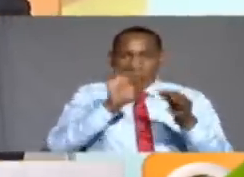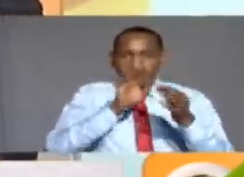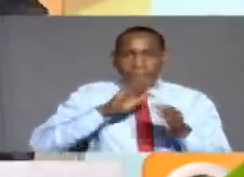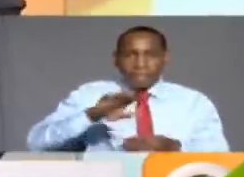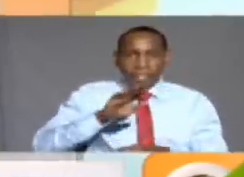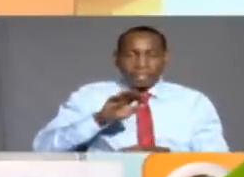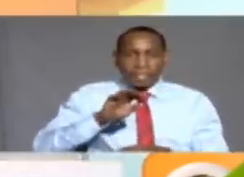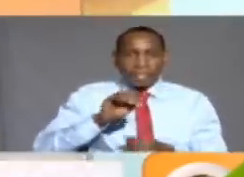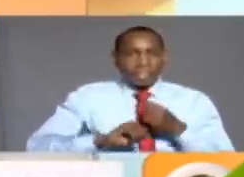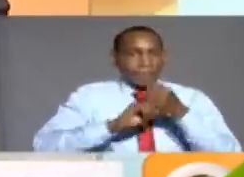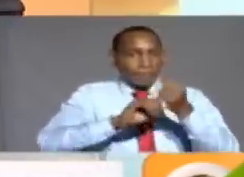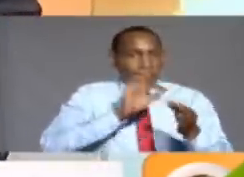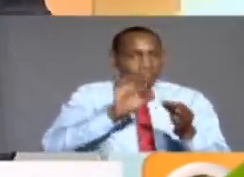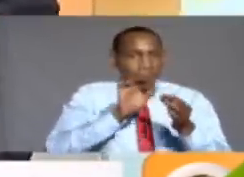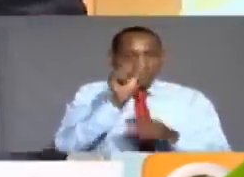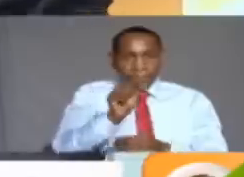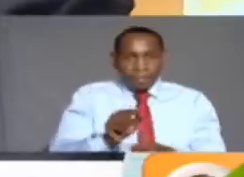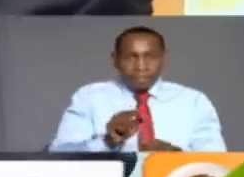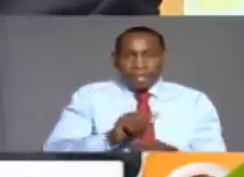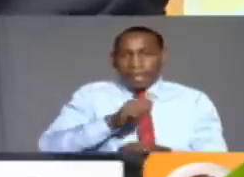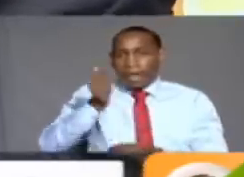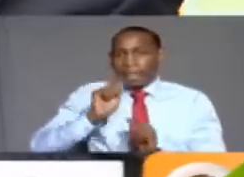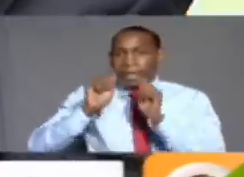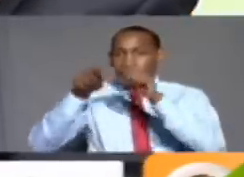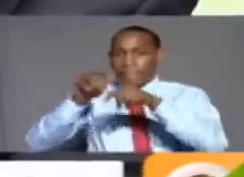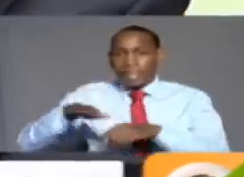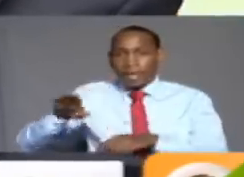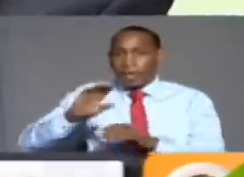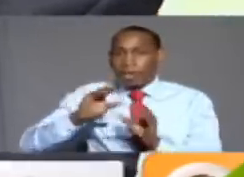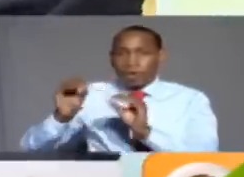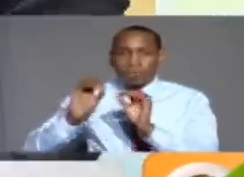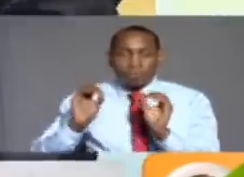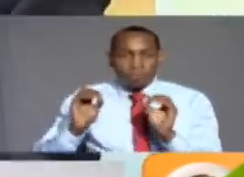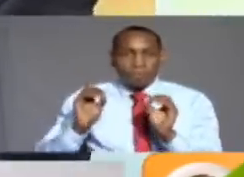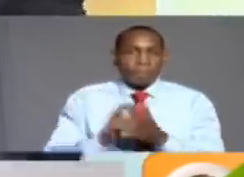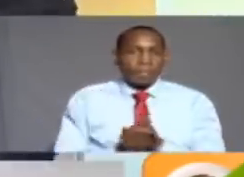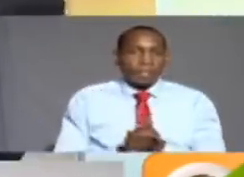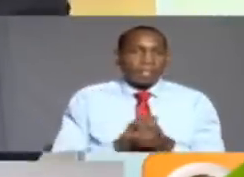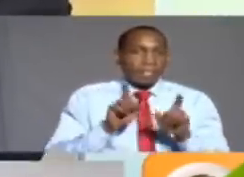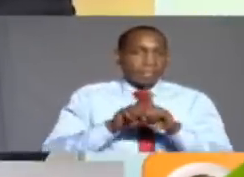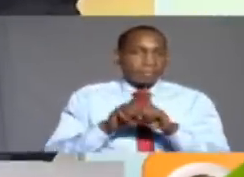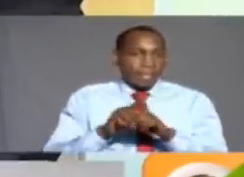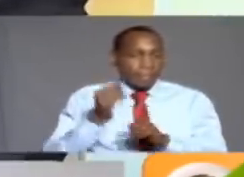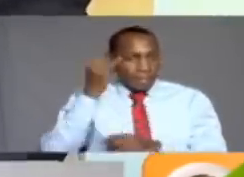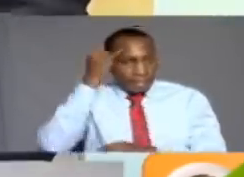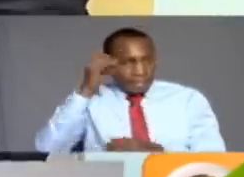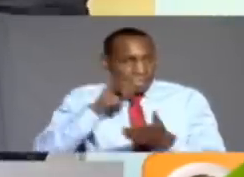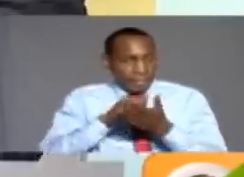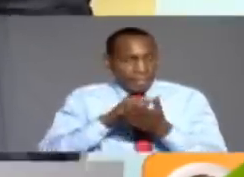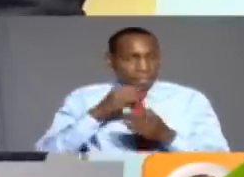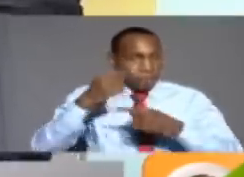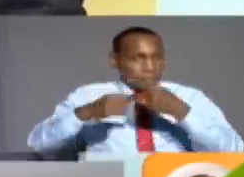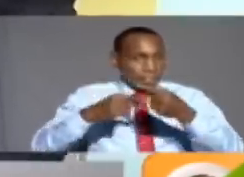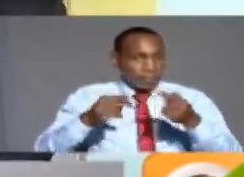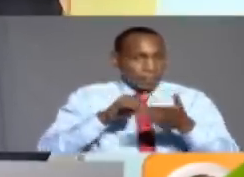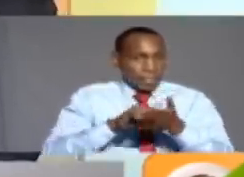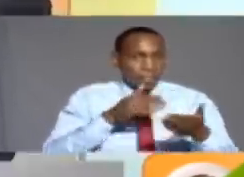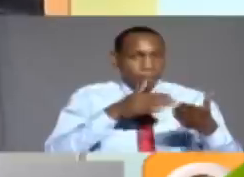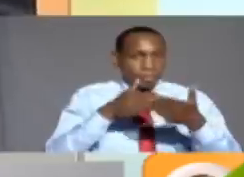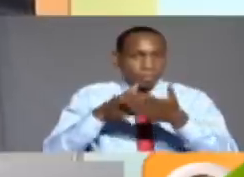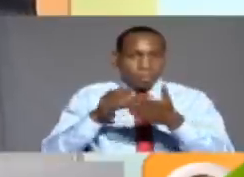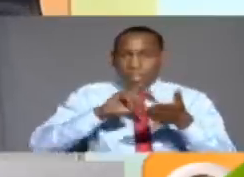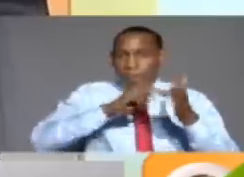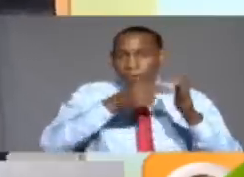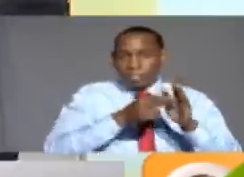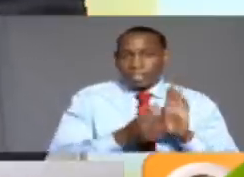because you support a certain person, and then they don't go to a certain place because you don't support a certain person. Because that's also one of the perceptions that exists that is clogs things up. Okay.